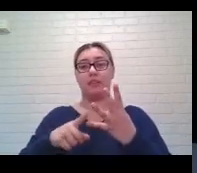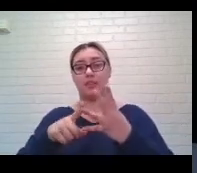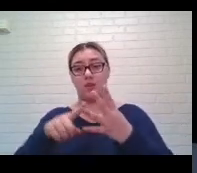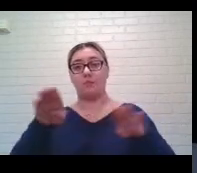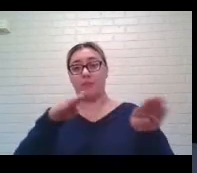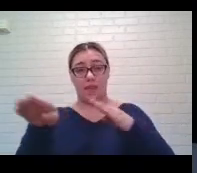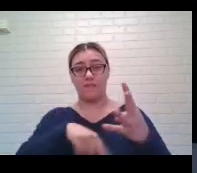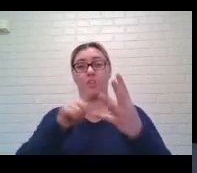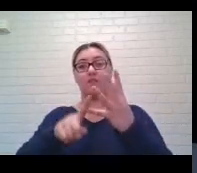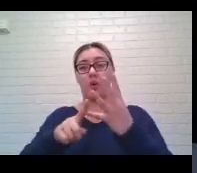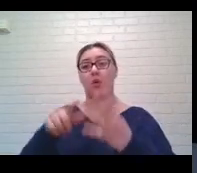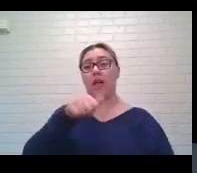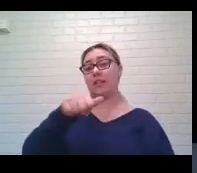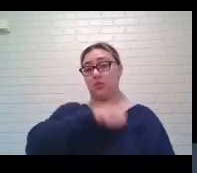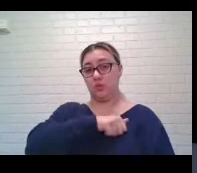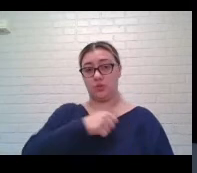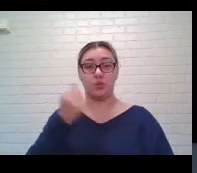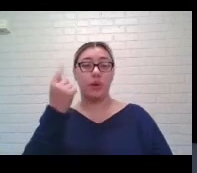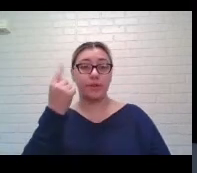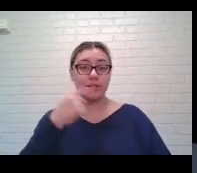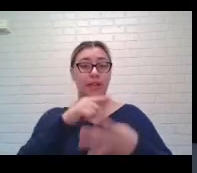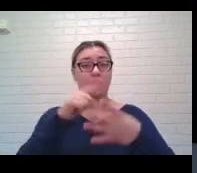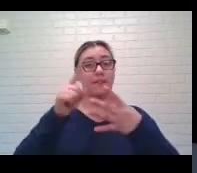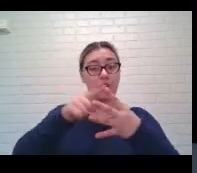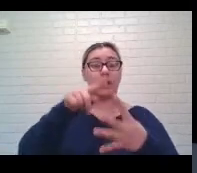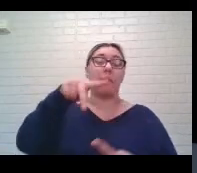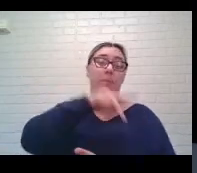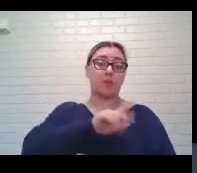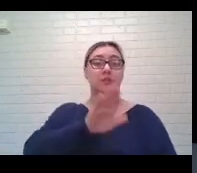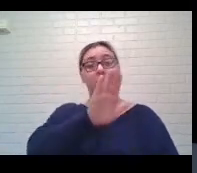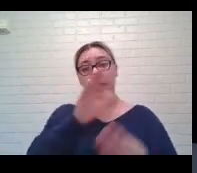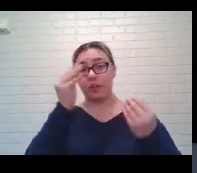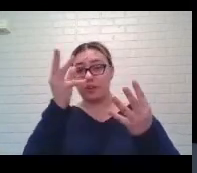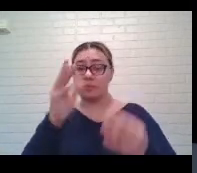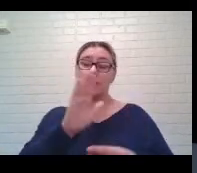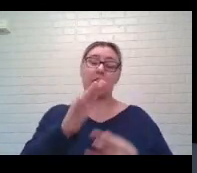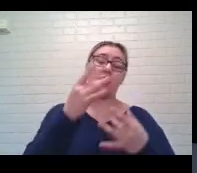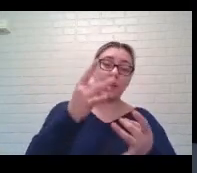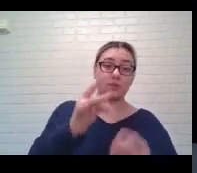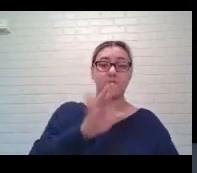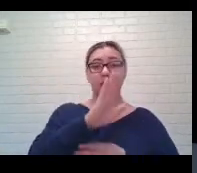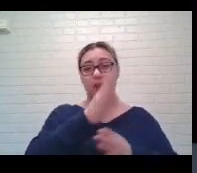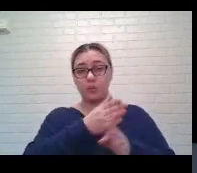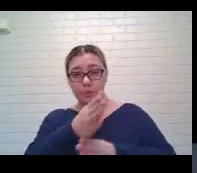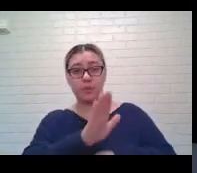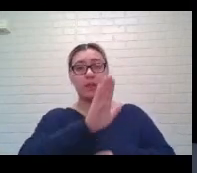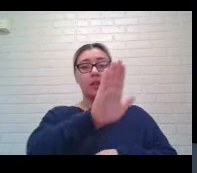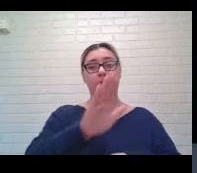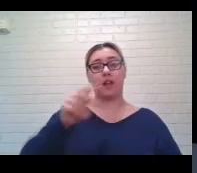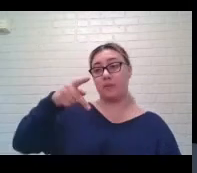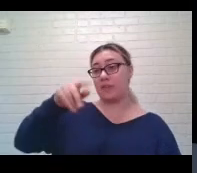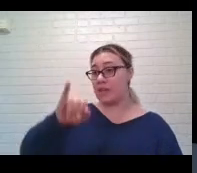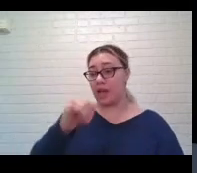obviously have information about the person, their preferences, their interests, their PII information, and any kind of